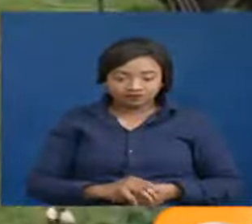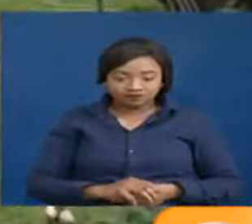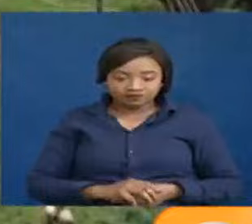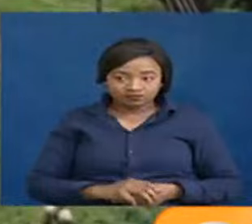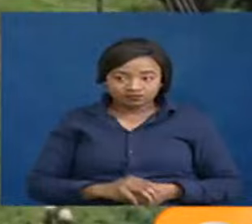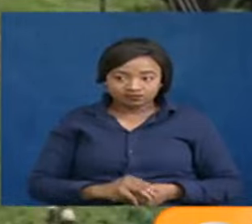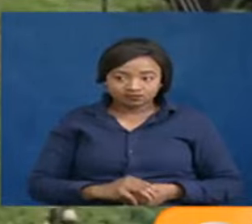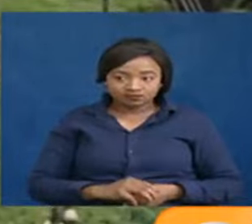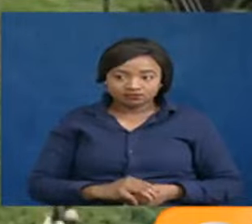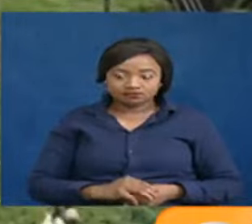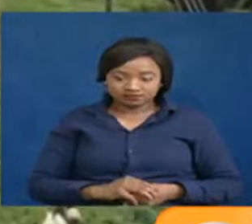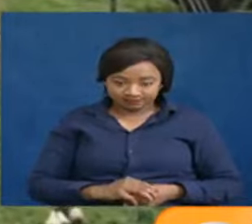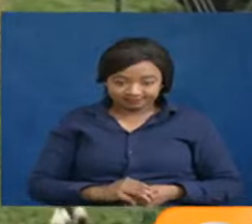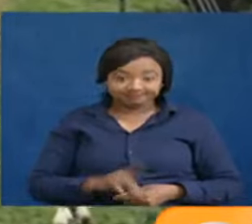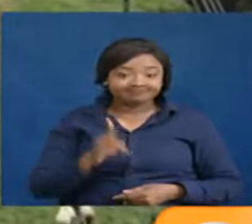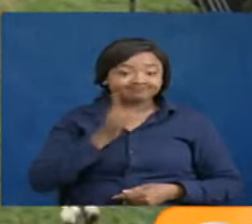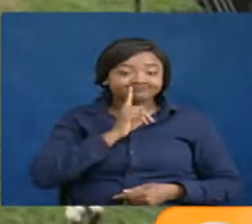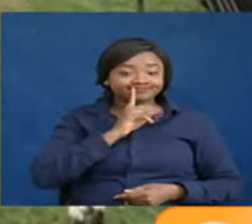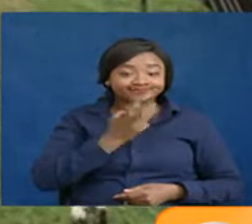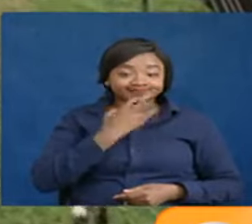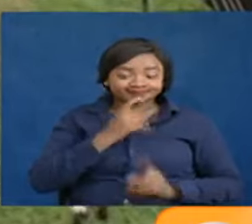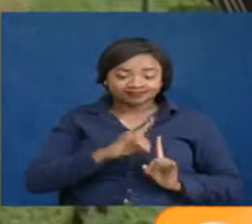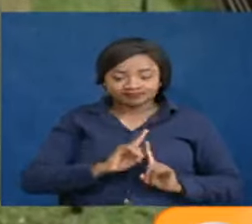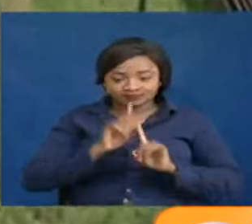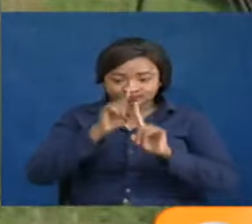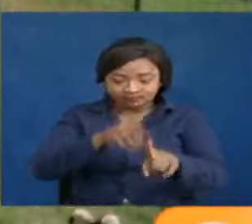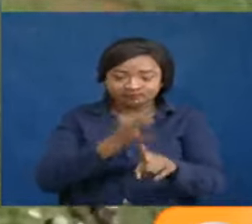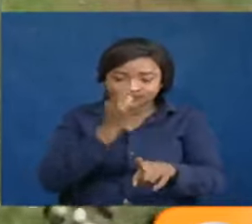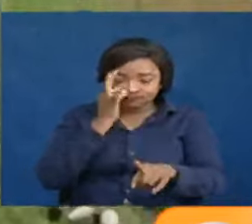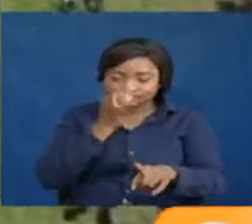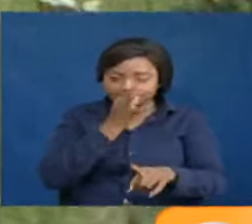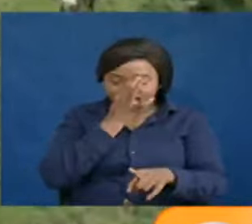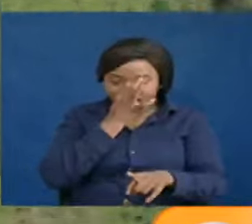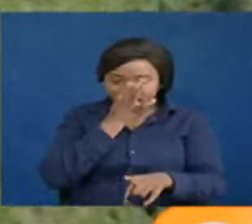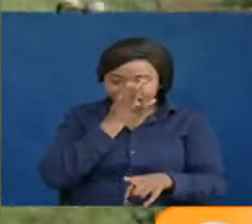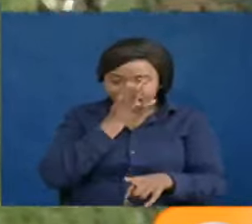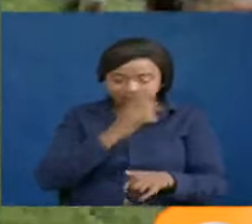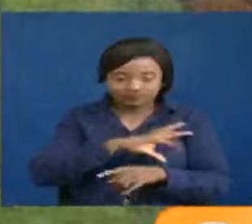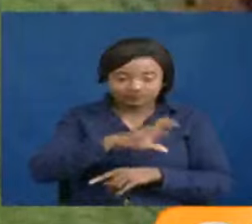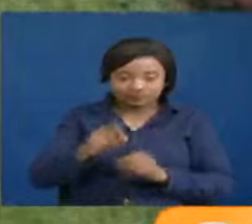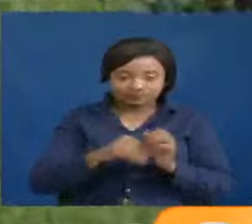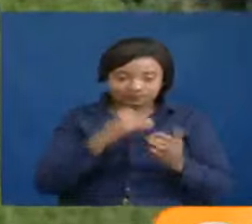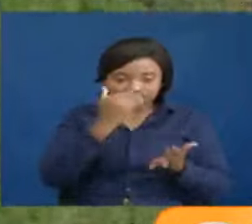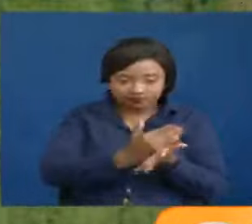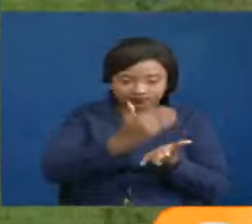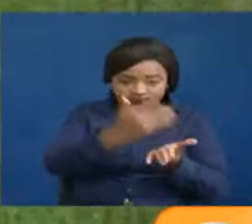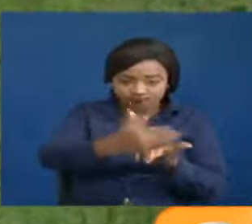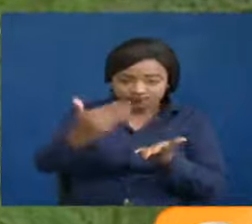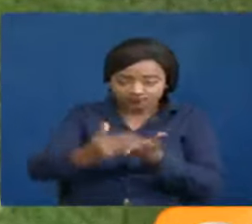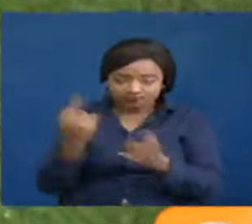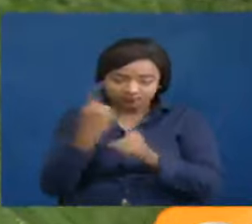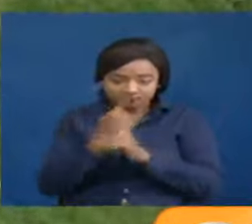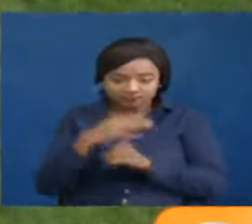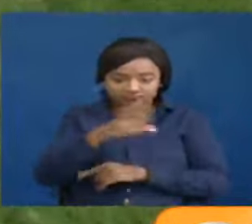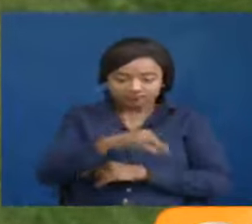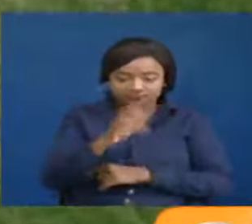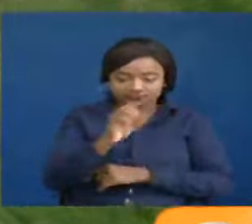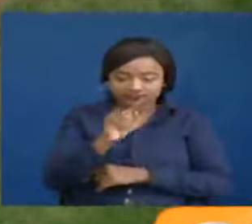The caravan will on Tuesday advance to Nyeri County with scheduled stops in Othaya, Mukureini,